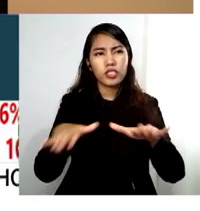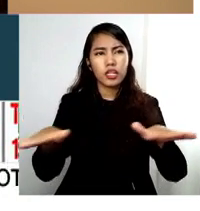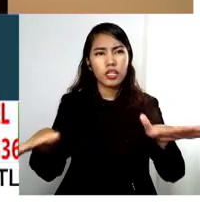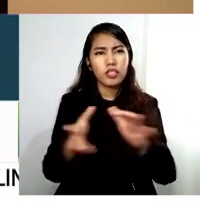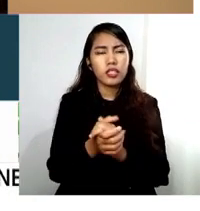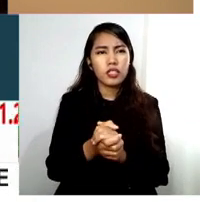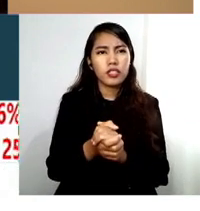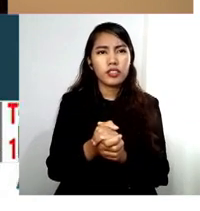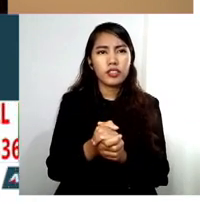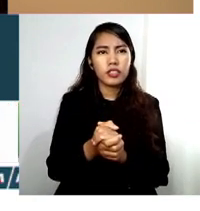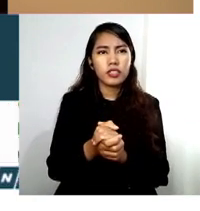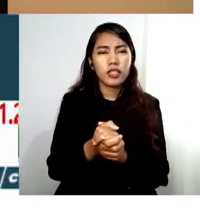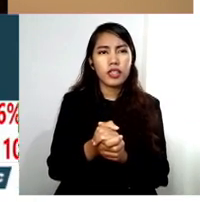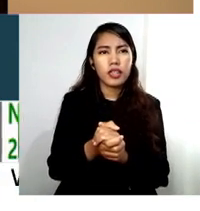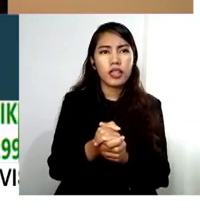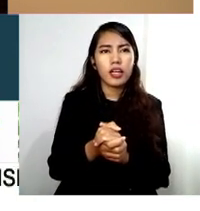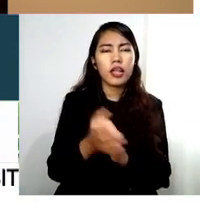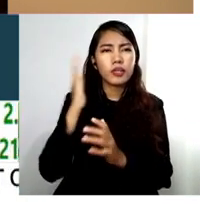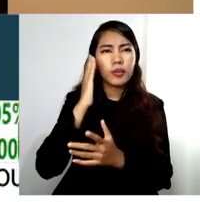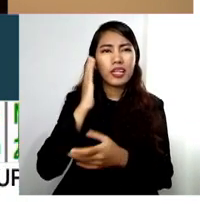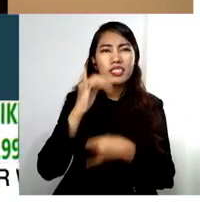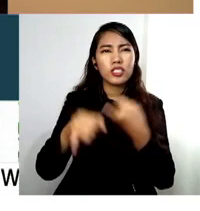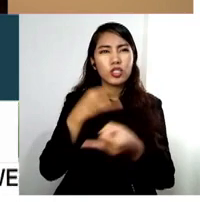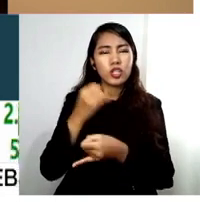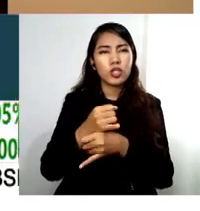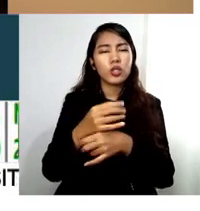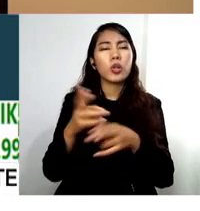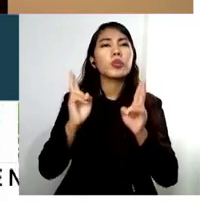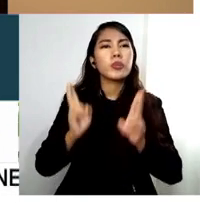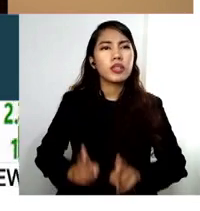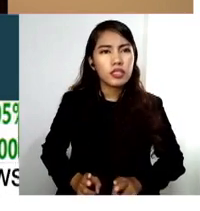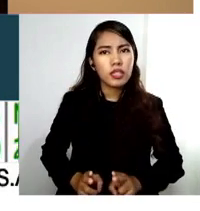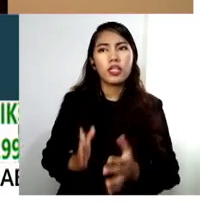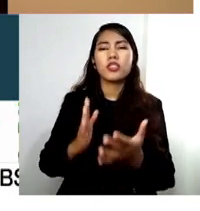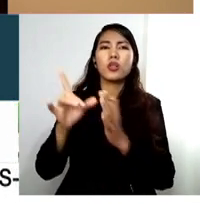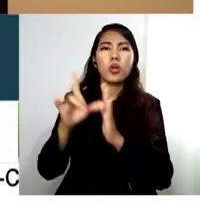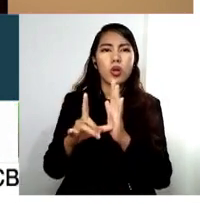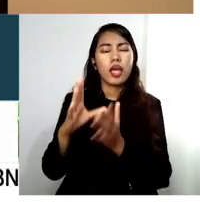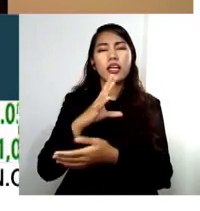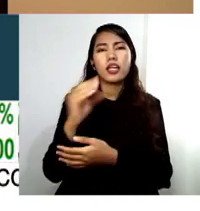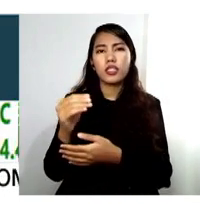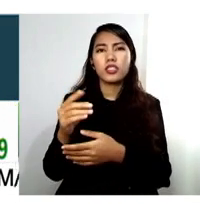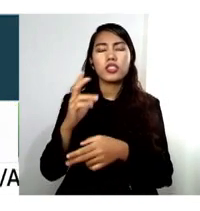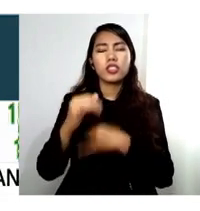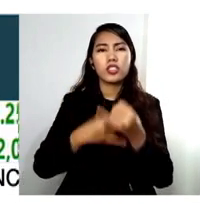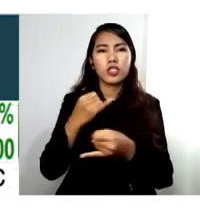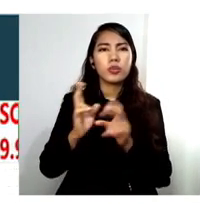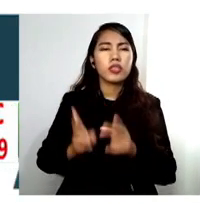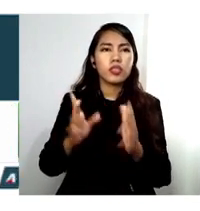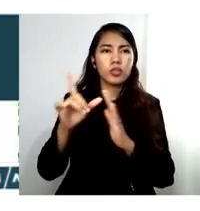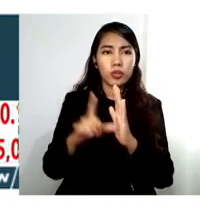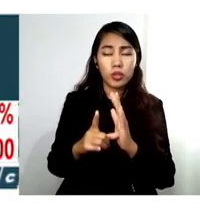is one of the strongest norms under international humanitarian law and under human rights law. Would you agree with some observations